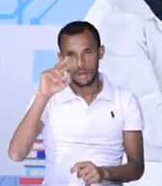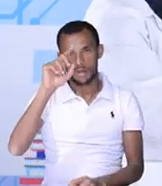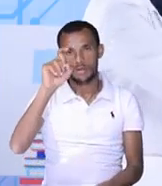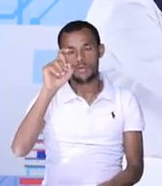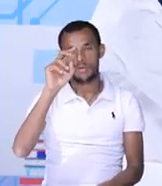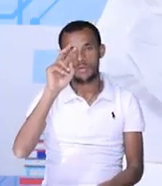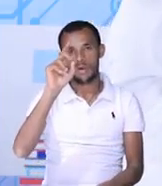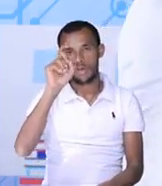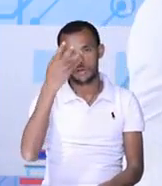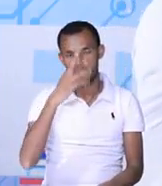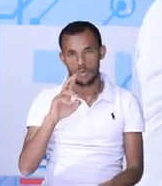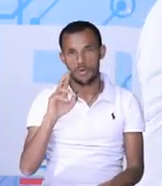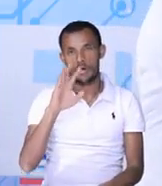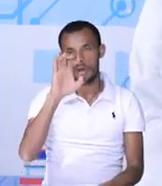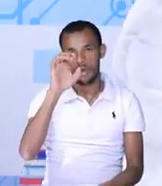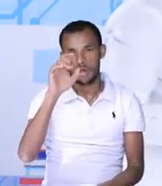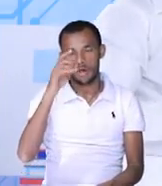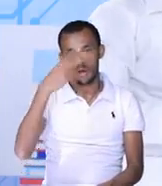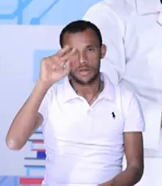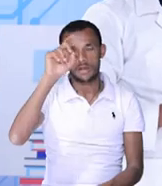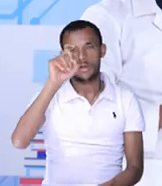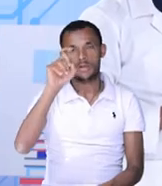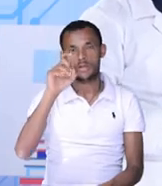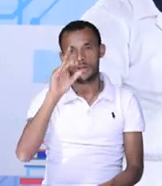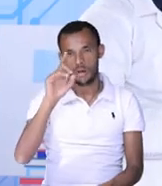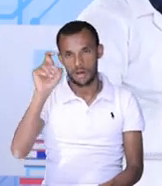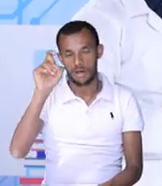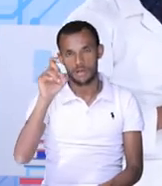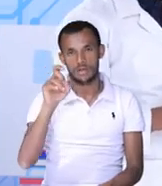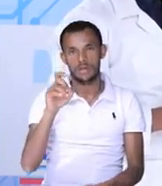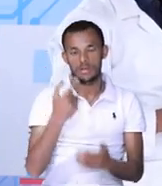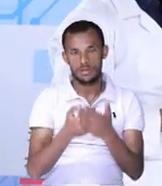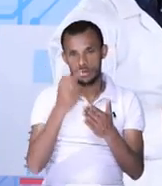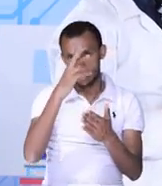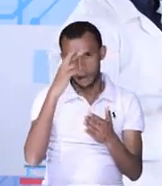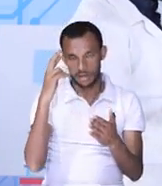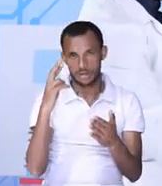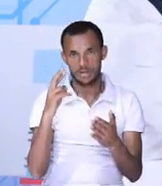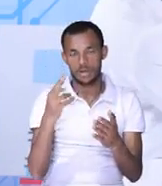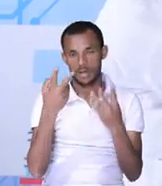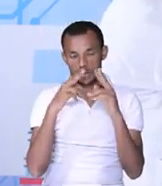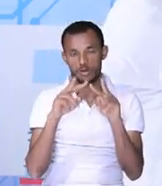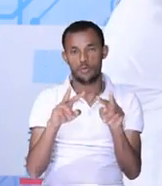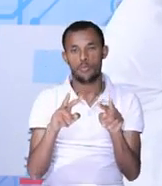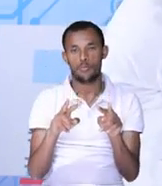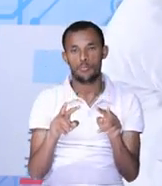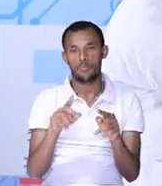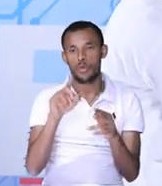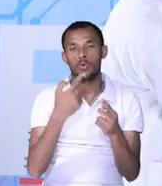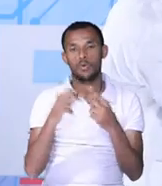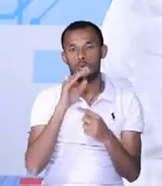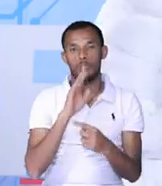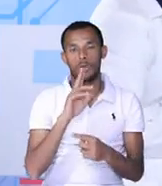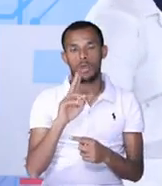bx dx or e raised to x cos bx dx, in this case assume u to